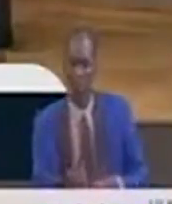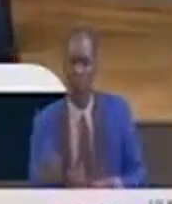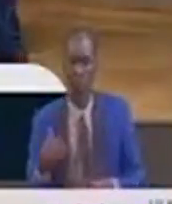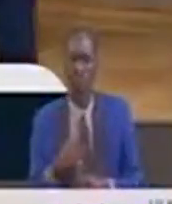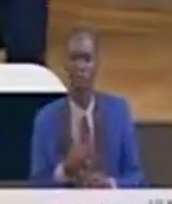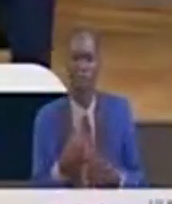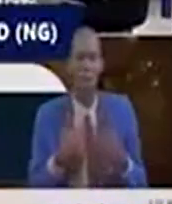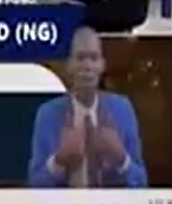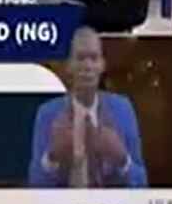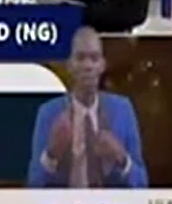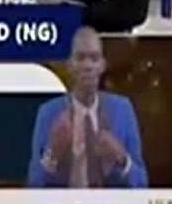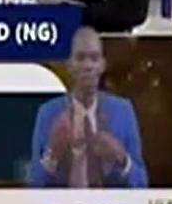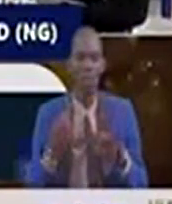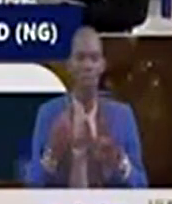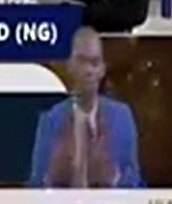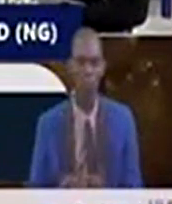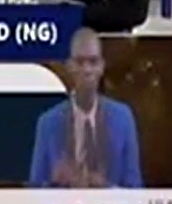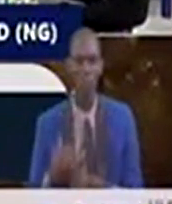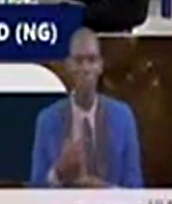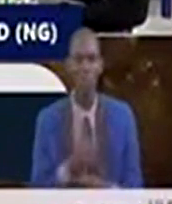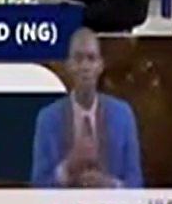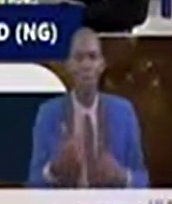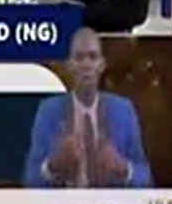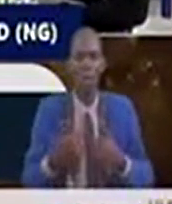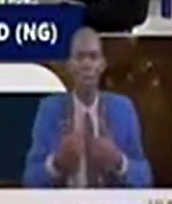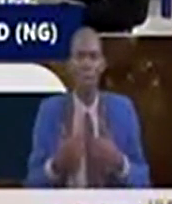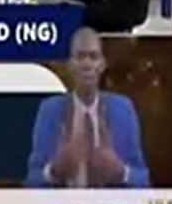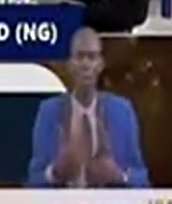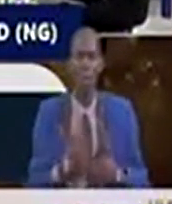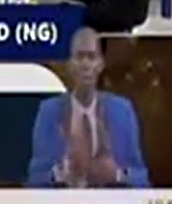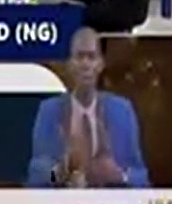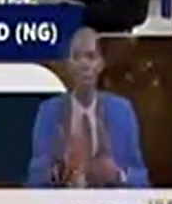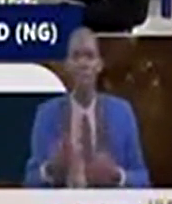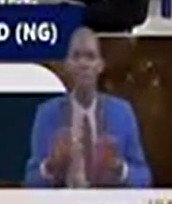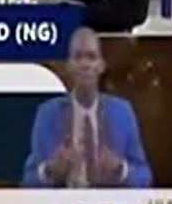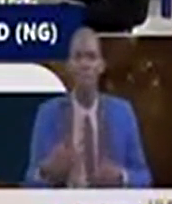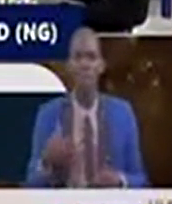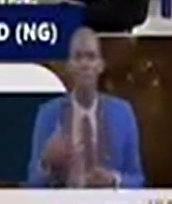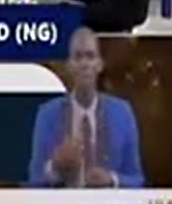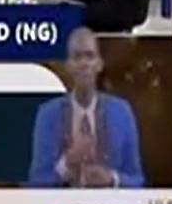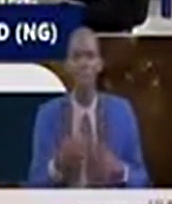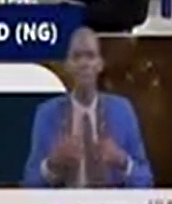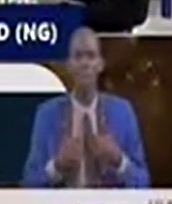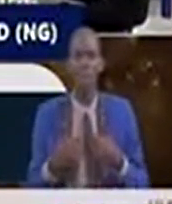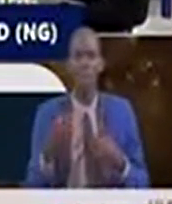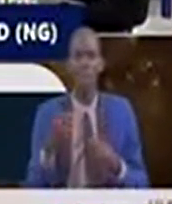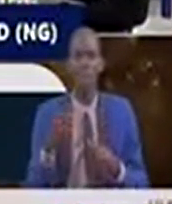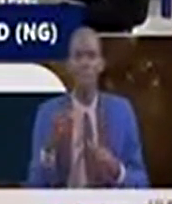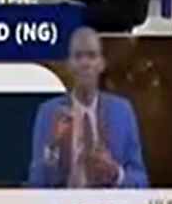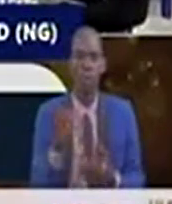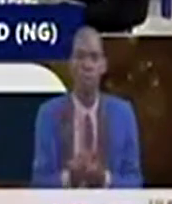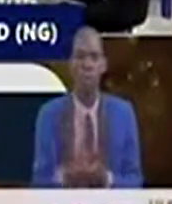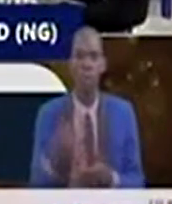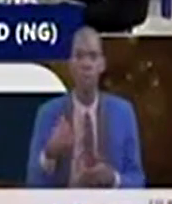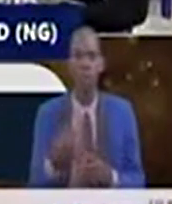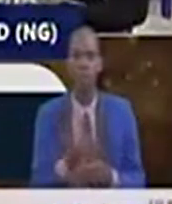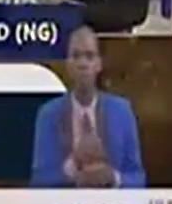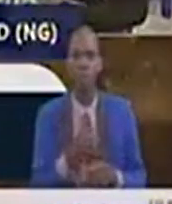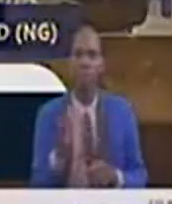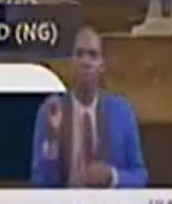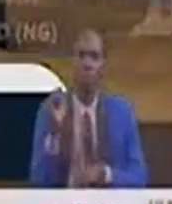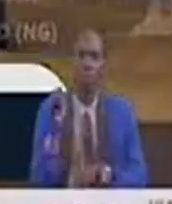we have, the conviction we have, the ability we have, so that we